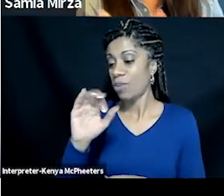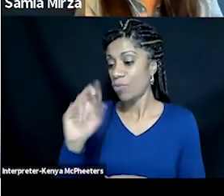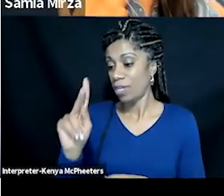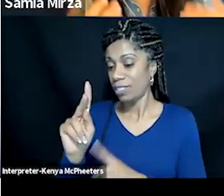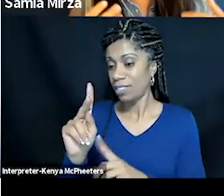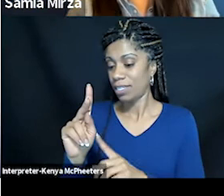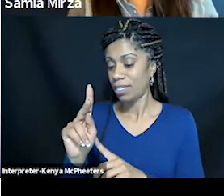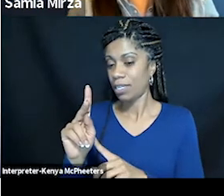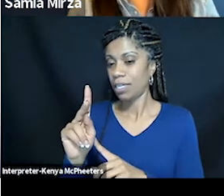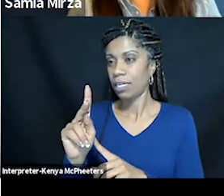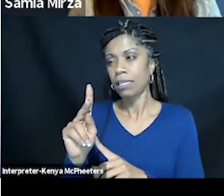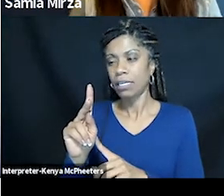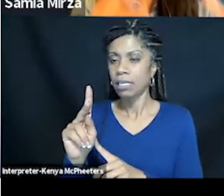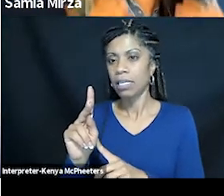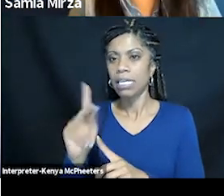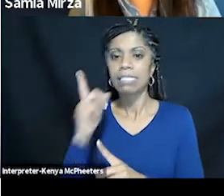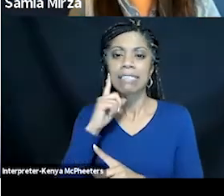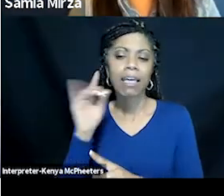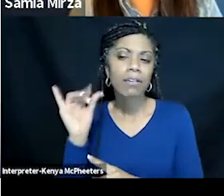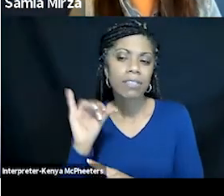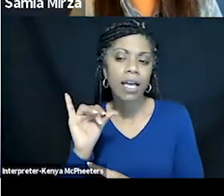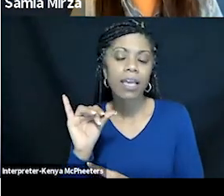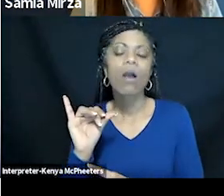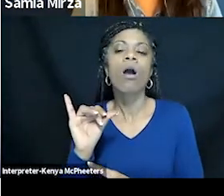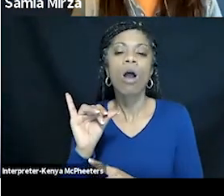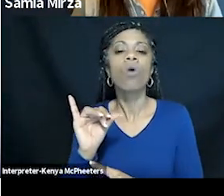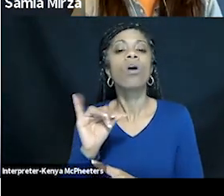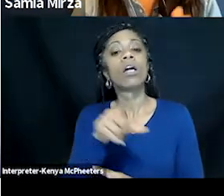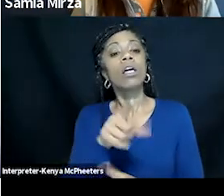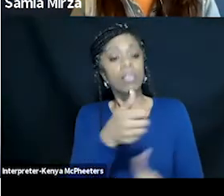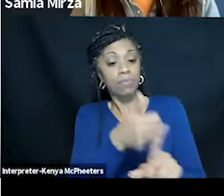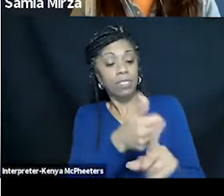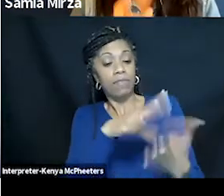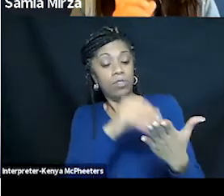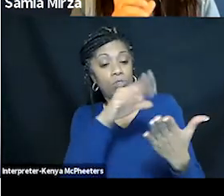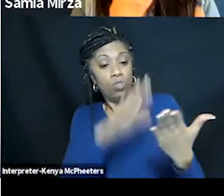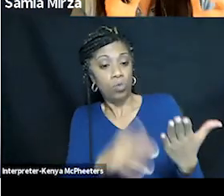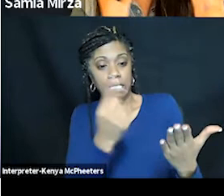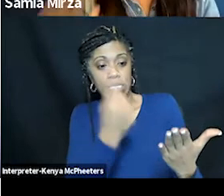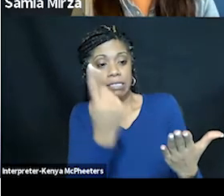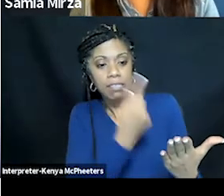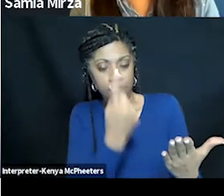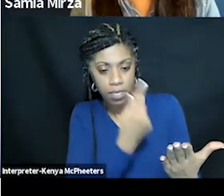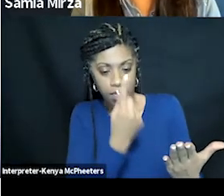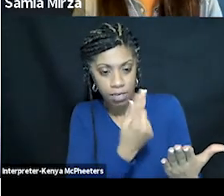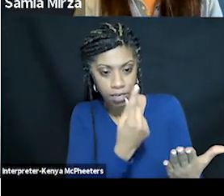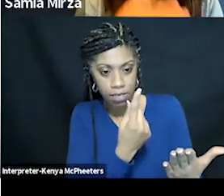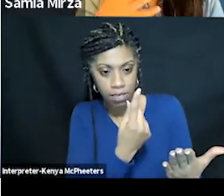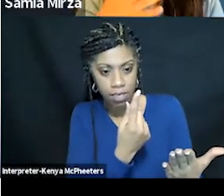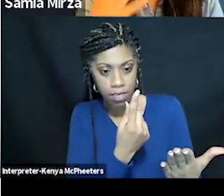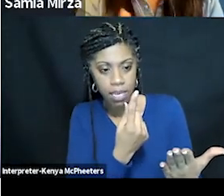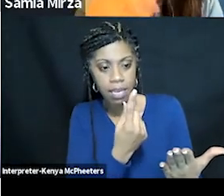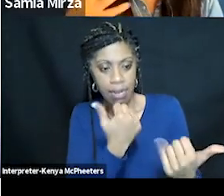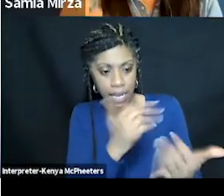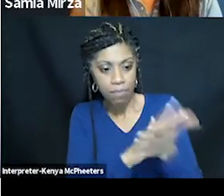to make themselves at risk, right? It's their responsibility that they're at risk, versus if we just call them a student and